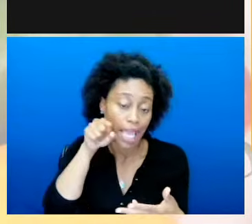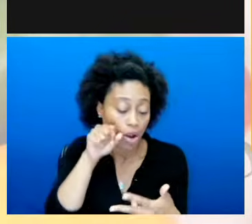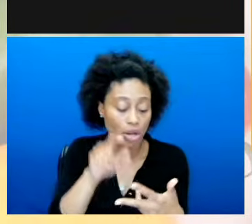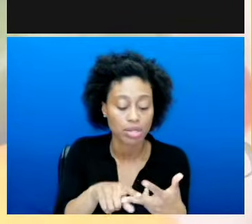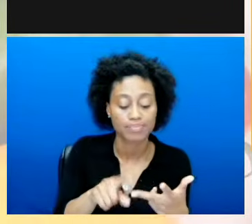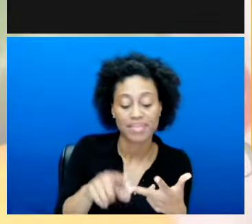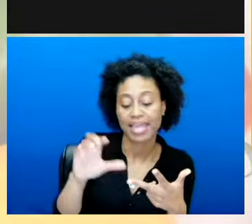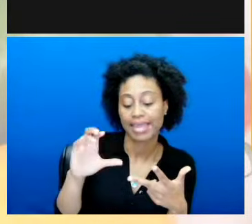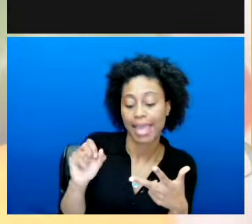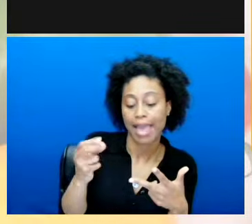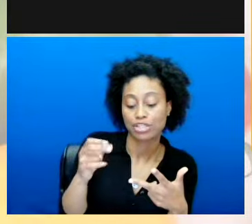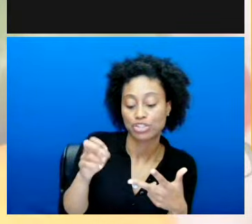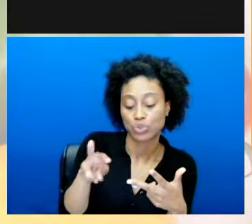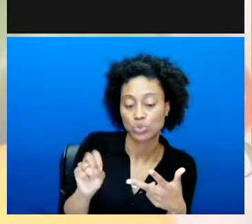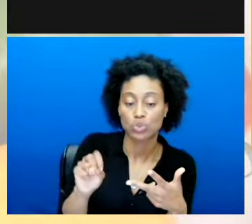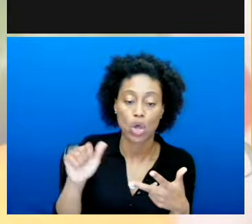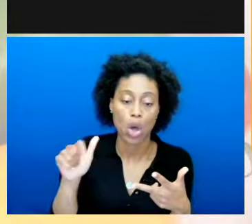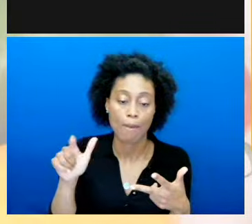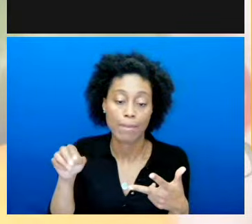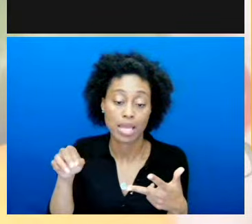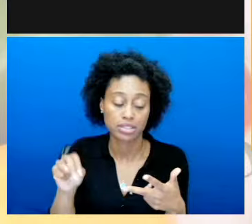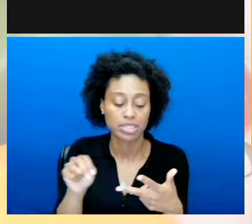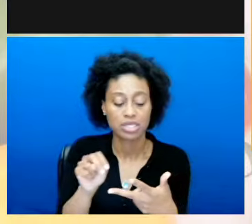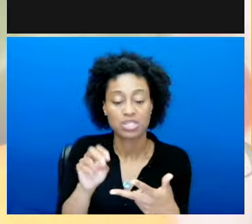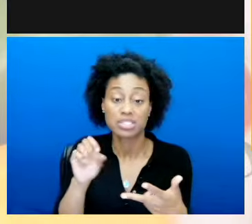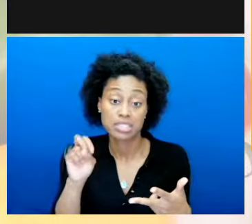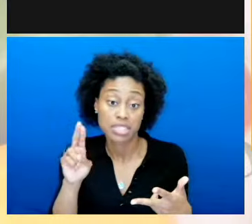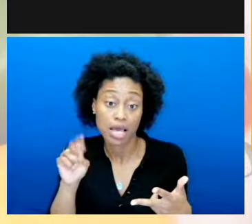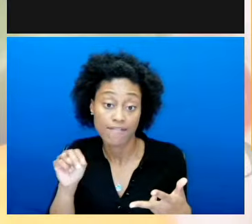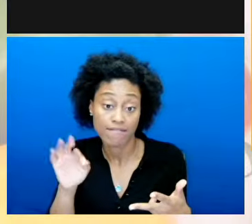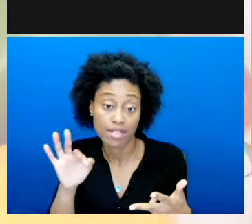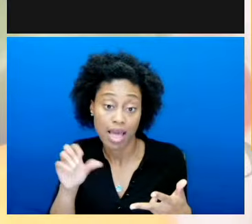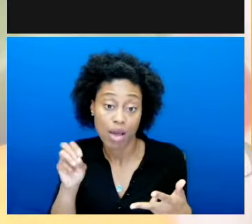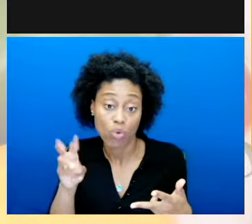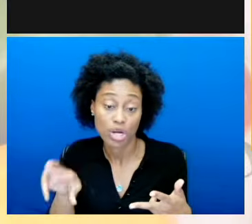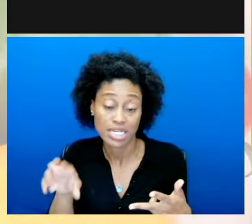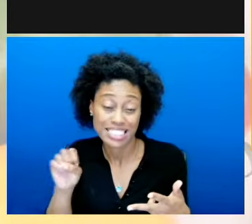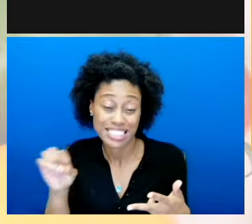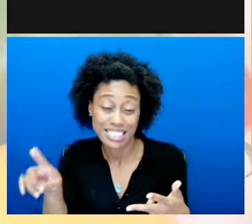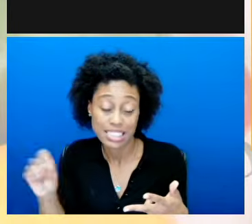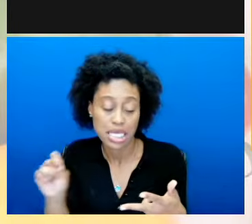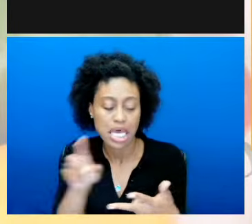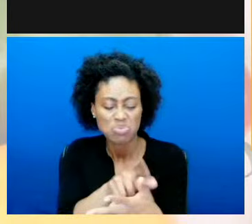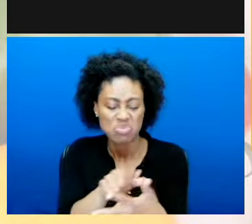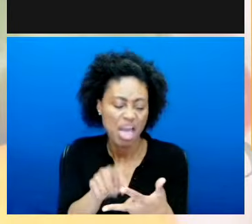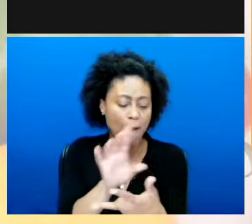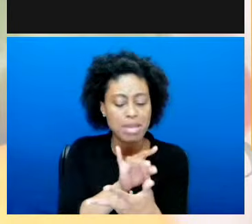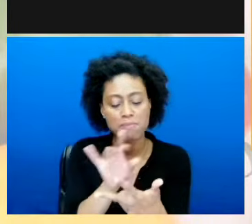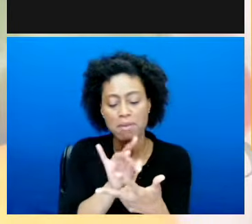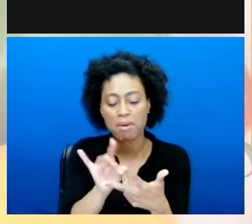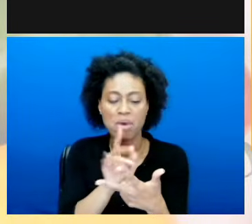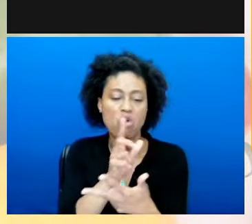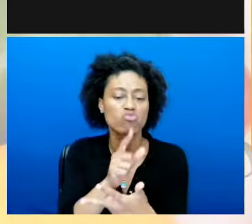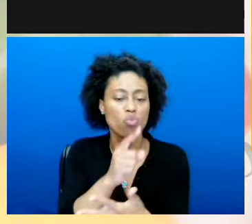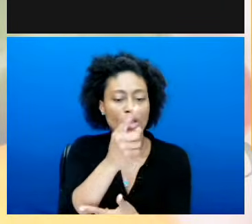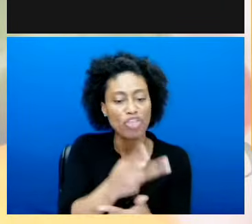almonds or sunflower seeds. Usually all three of those are involved in my vegan cheese sauce. So I get the smoothness, I get the